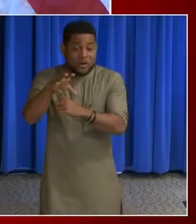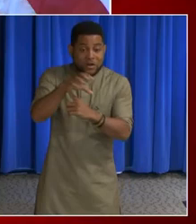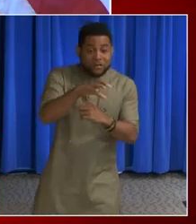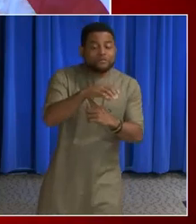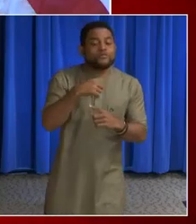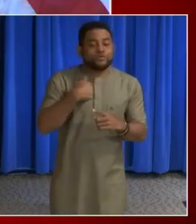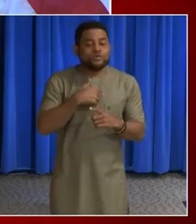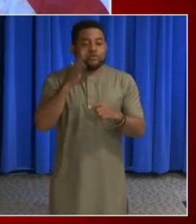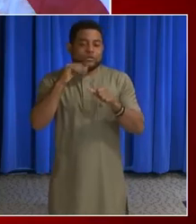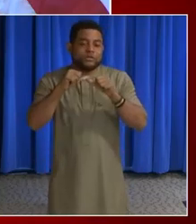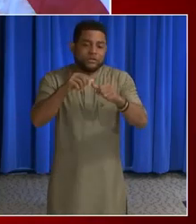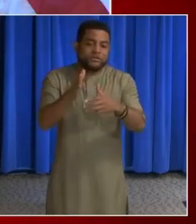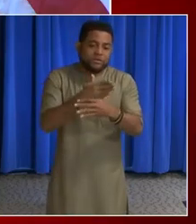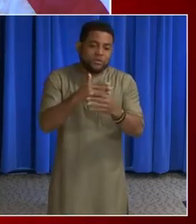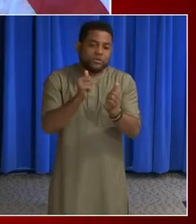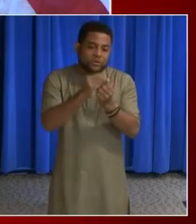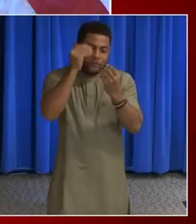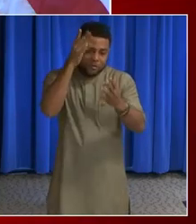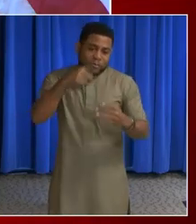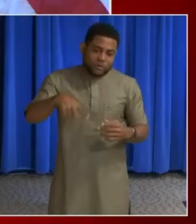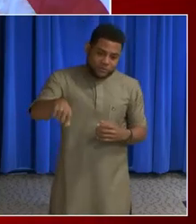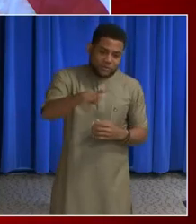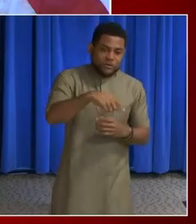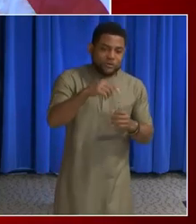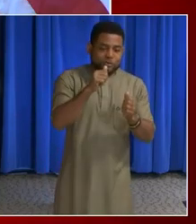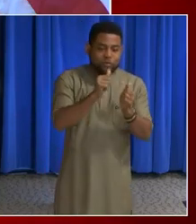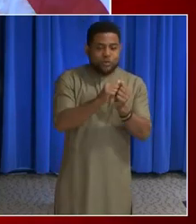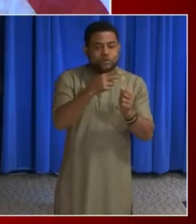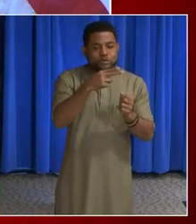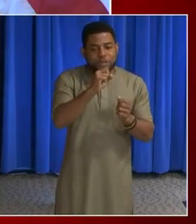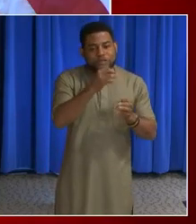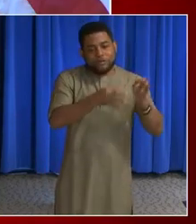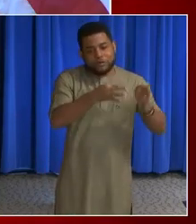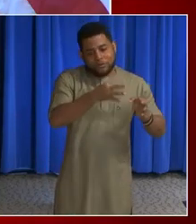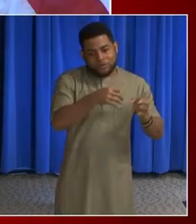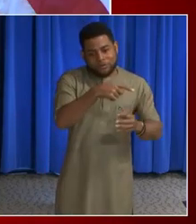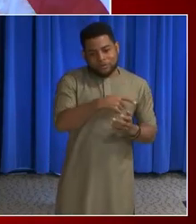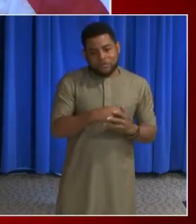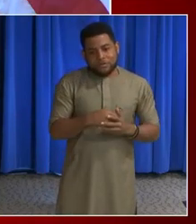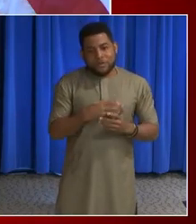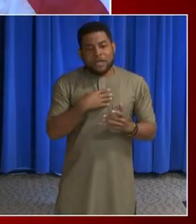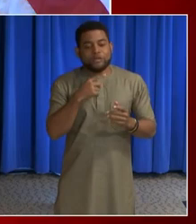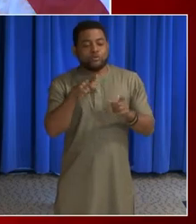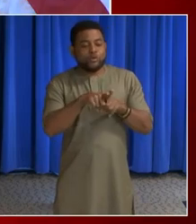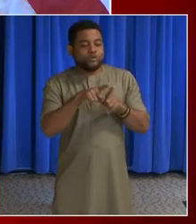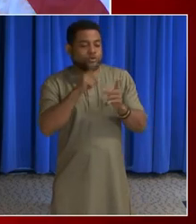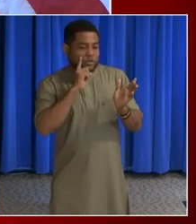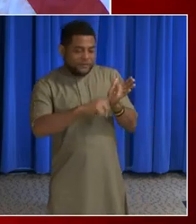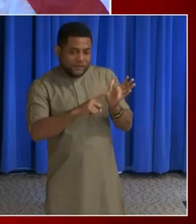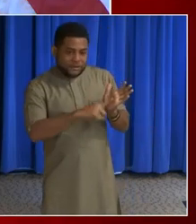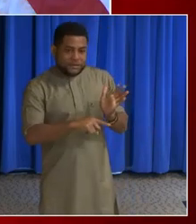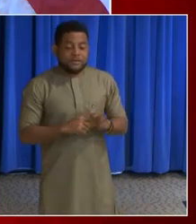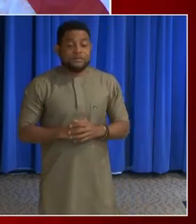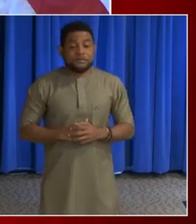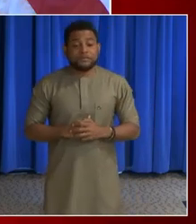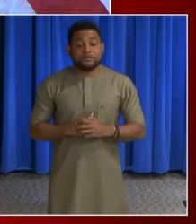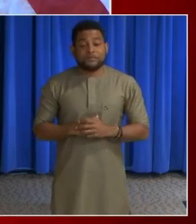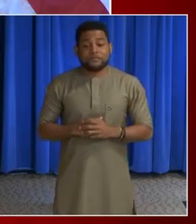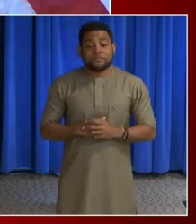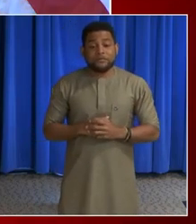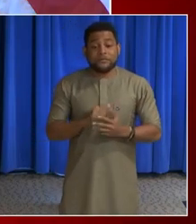that information with the U.S. Attorney's Office as the criminal investigation, as that continues to take place.